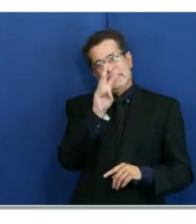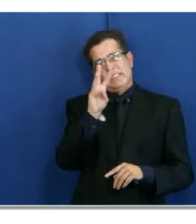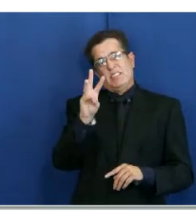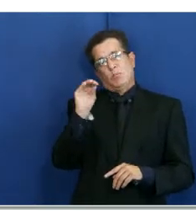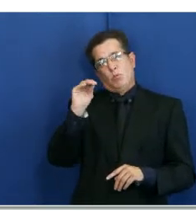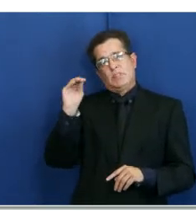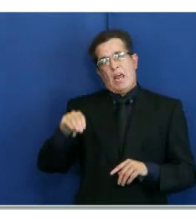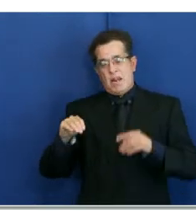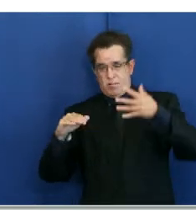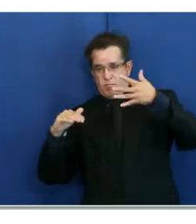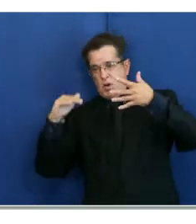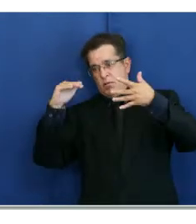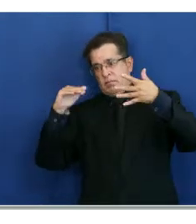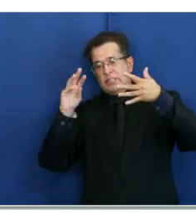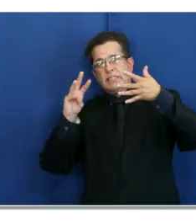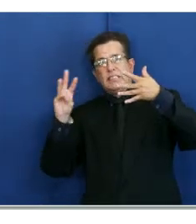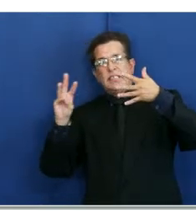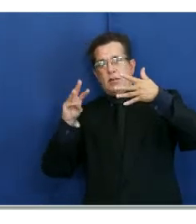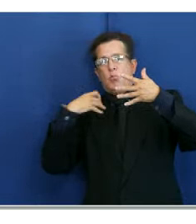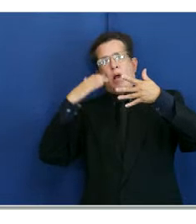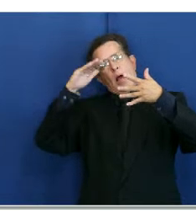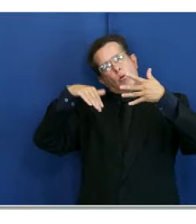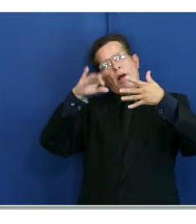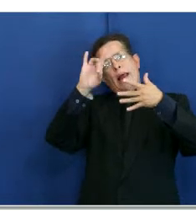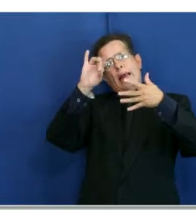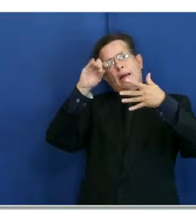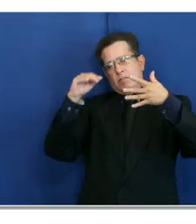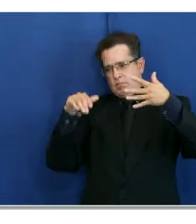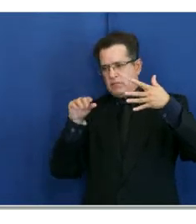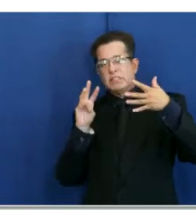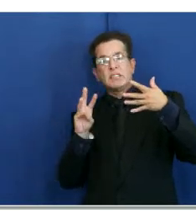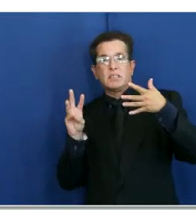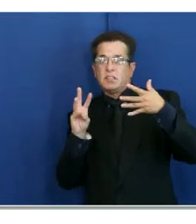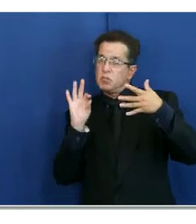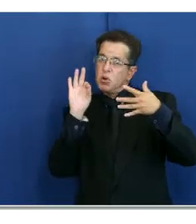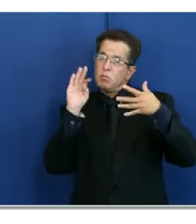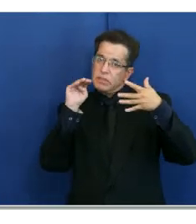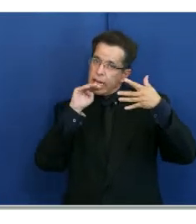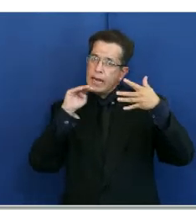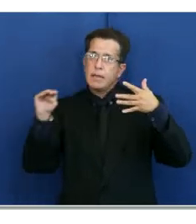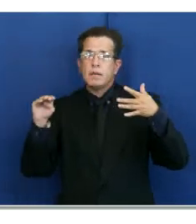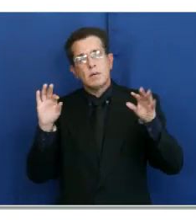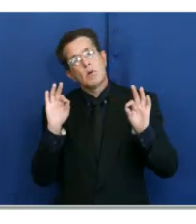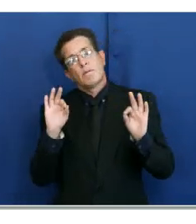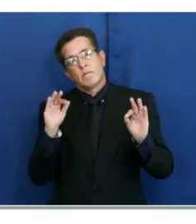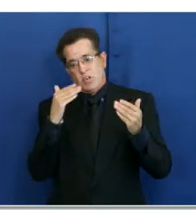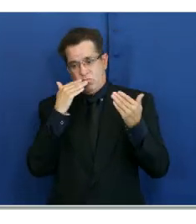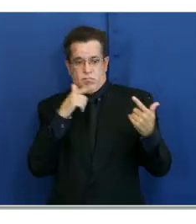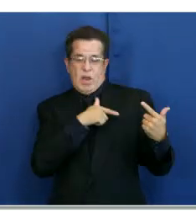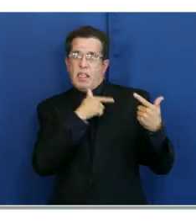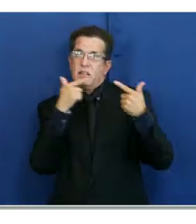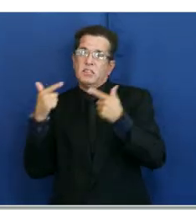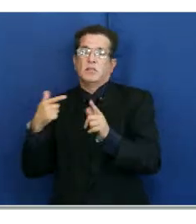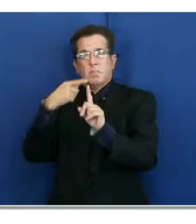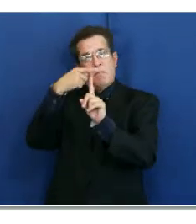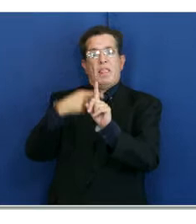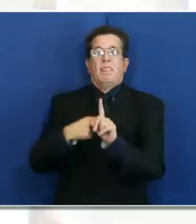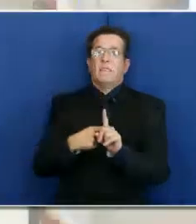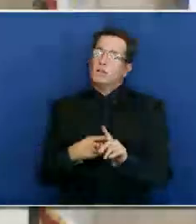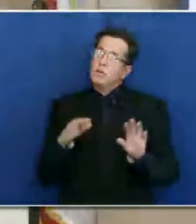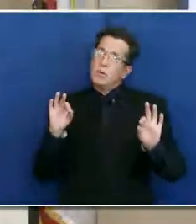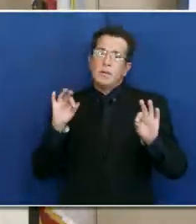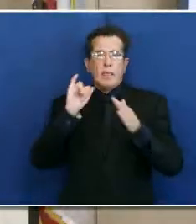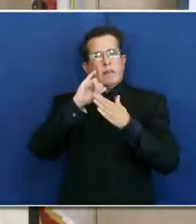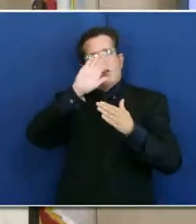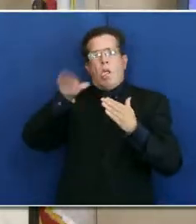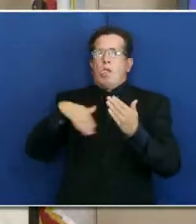66% capacity in our ICU system, which is holding remarkably steady and stable over the past month or so. That concludes